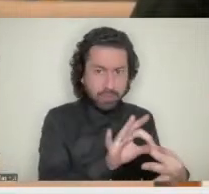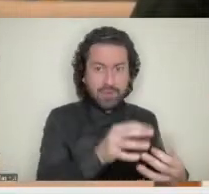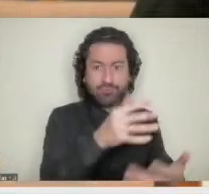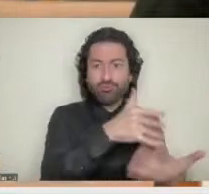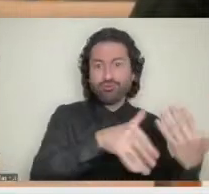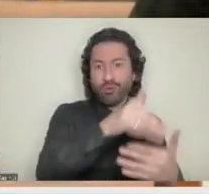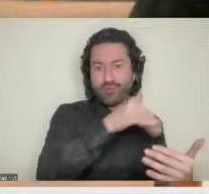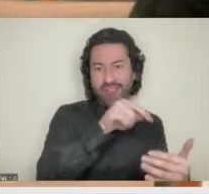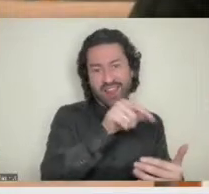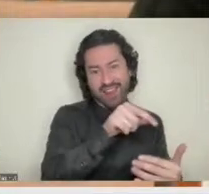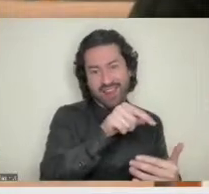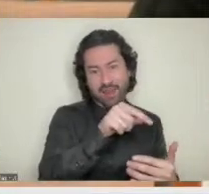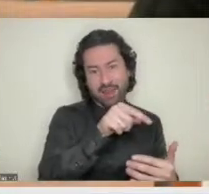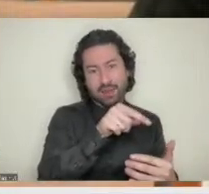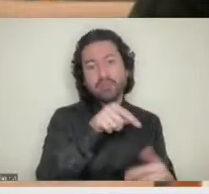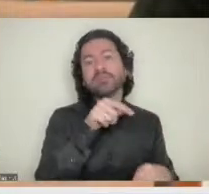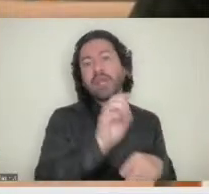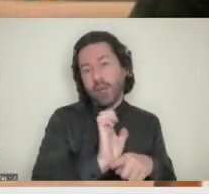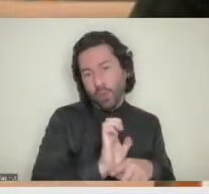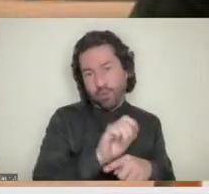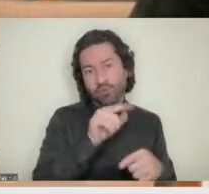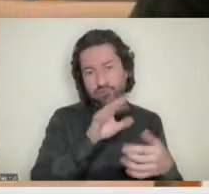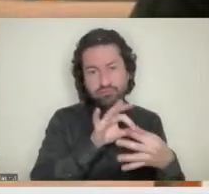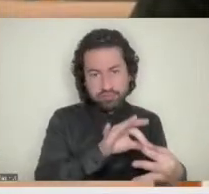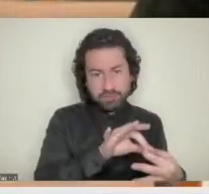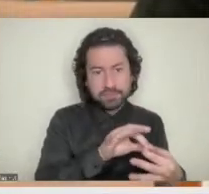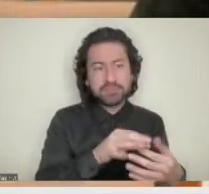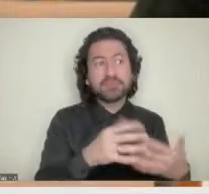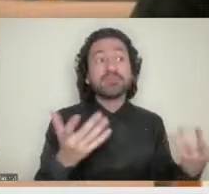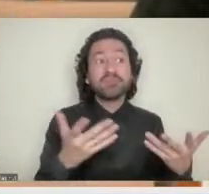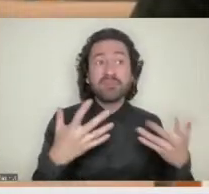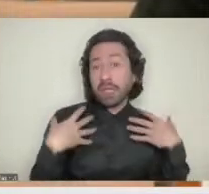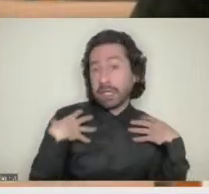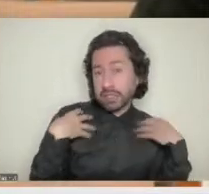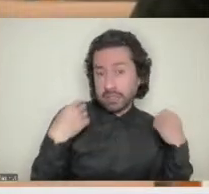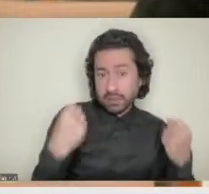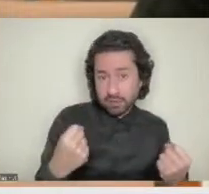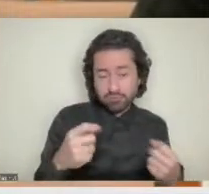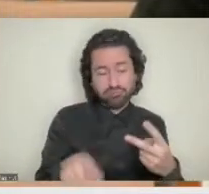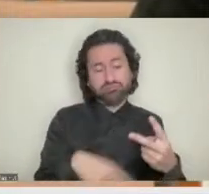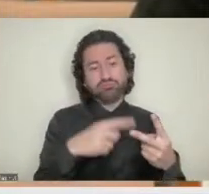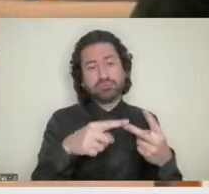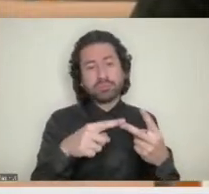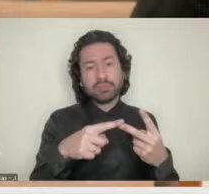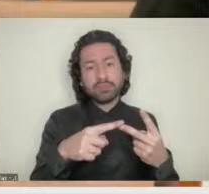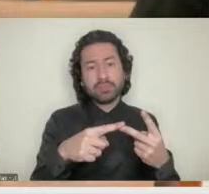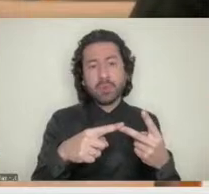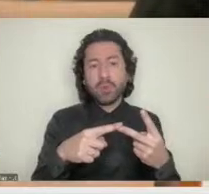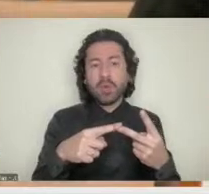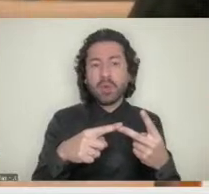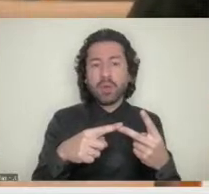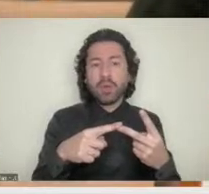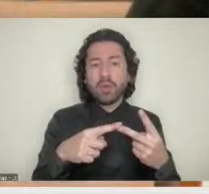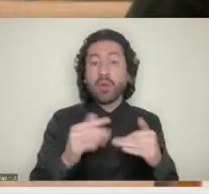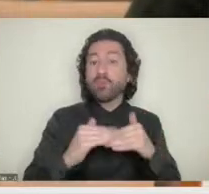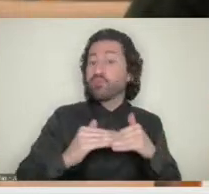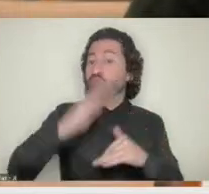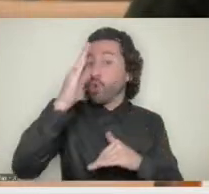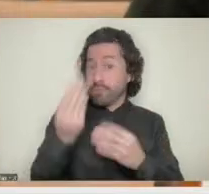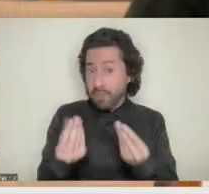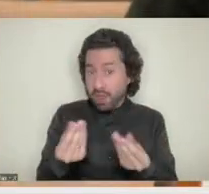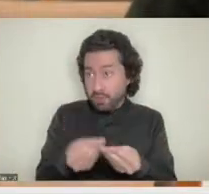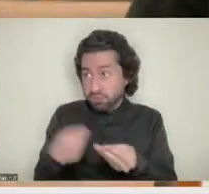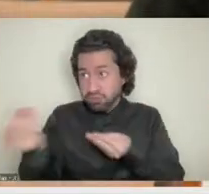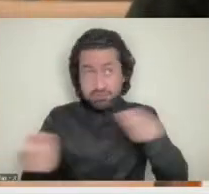refocusing on the social area in Ecuador in general terms, on health, in terms of increasing the coverage